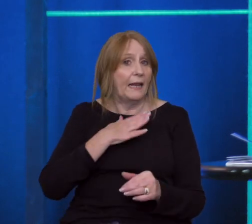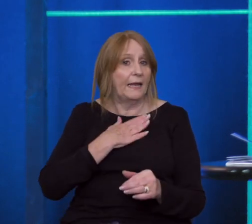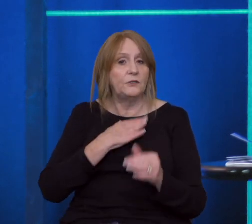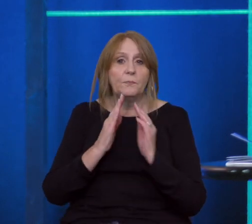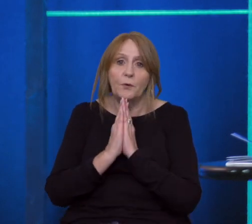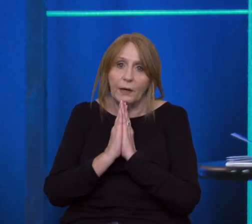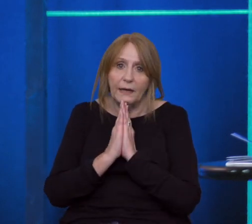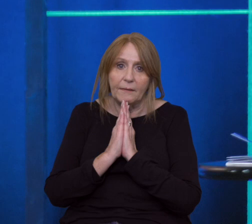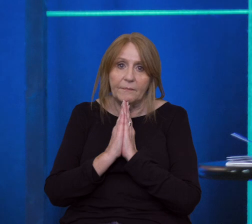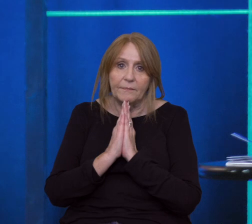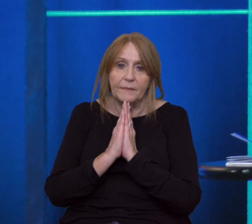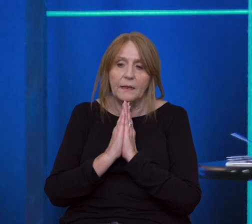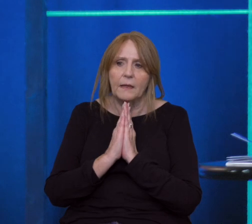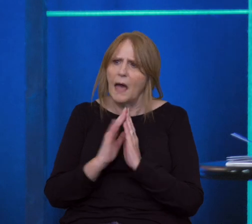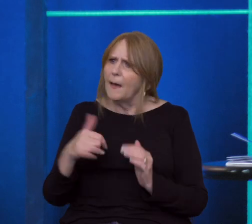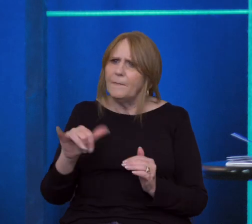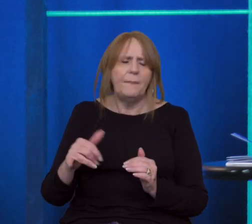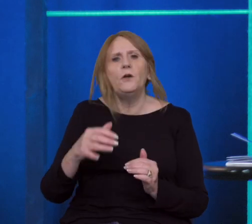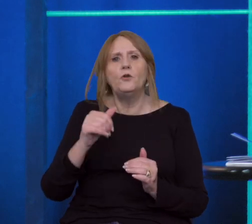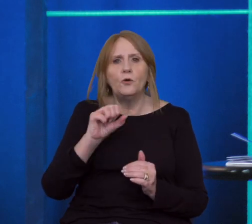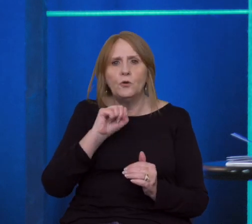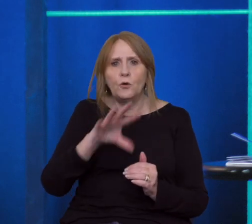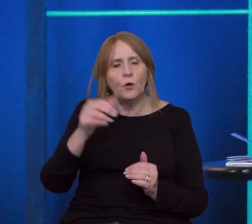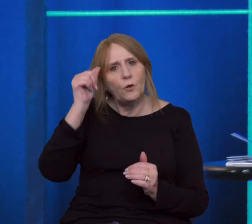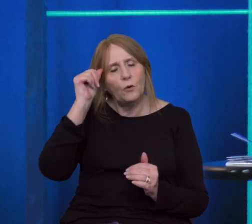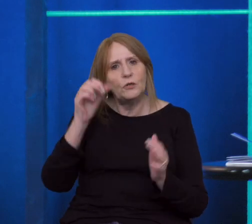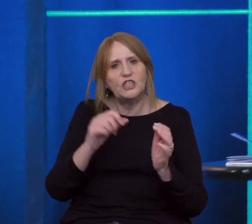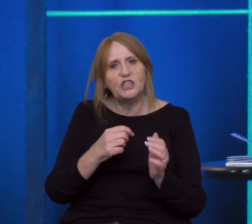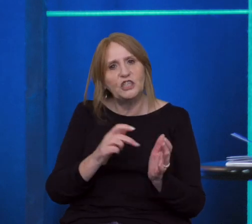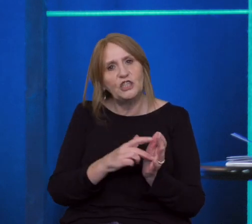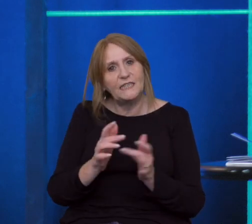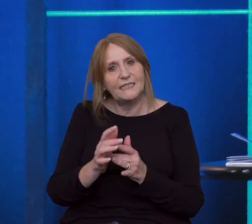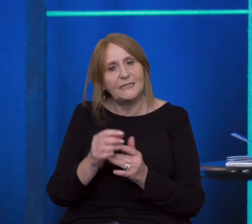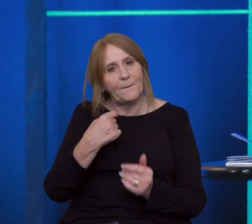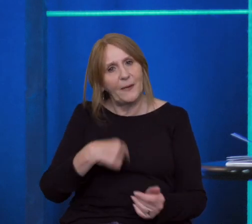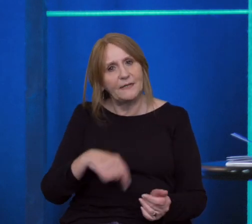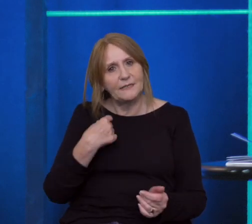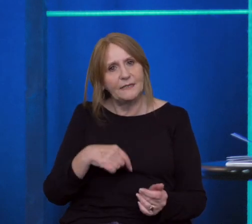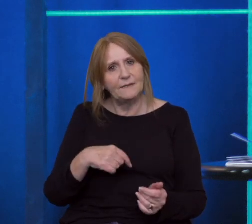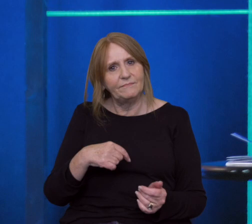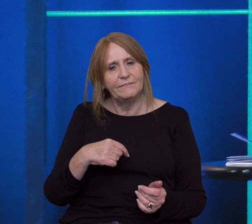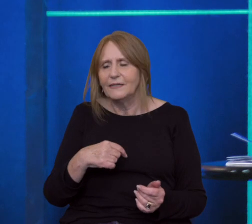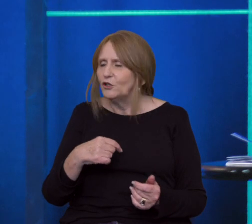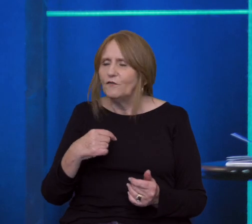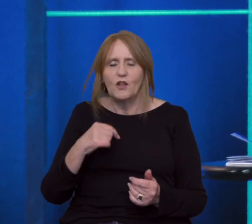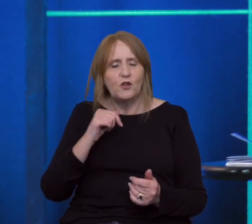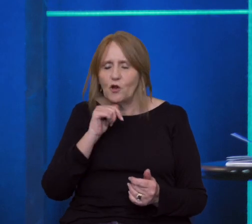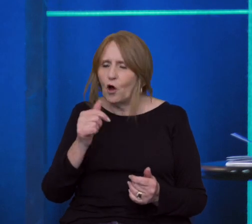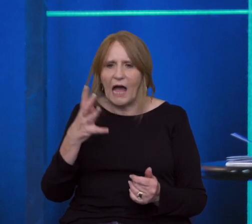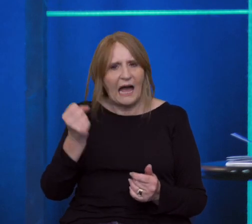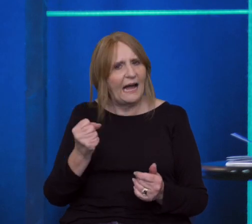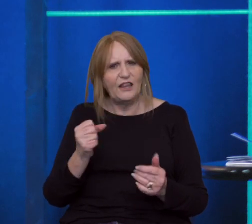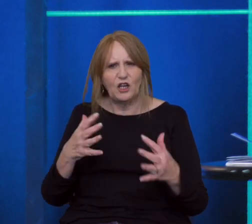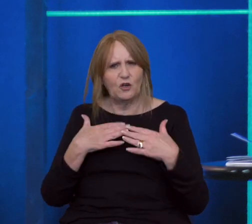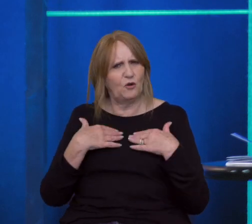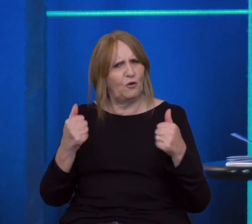don't know Jesus personally. You haven't given your life to God. That great exchange has not happened for you yet. Would you let me pray with